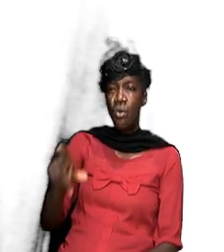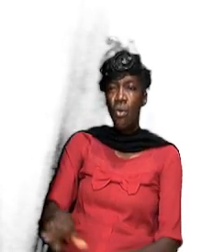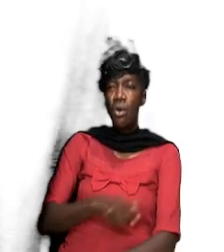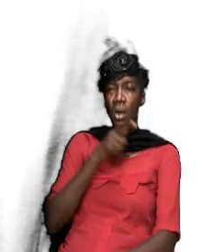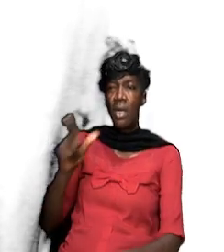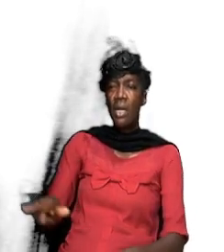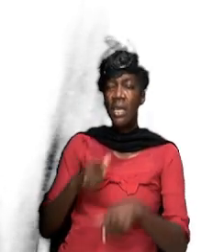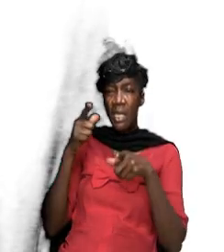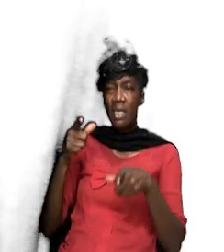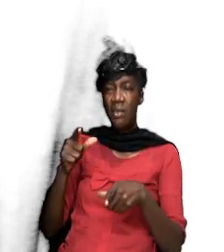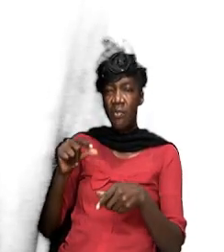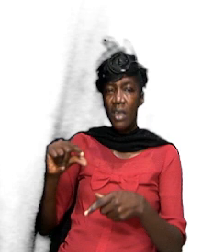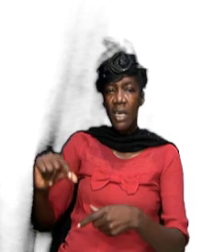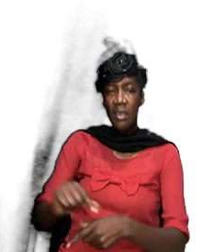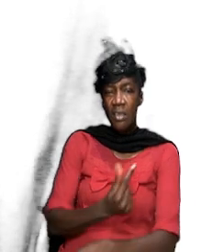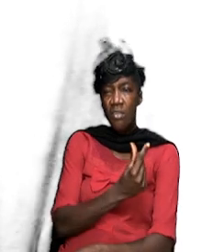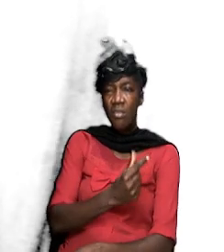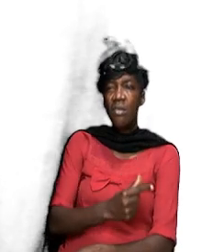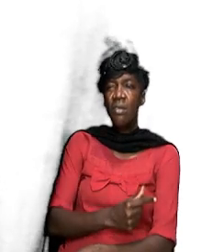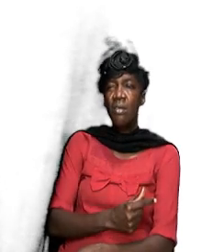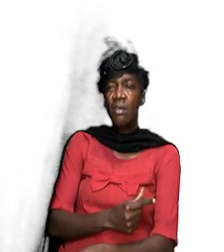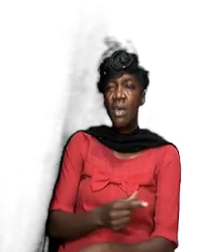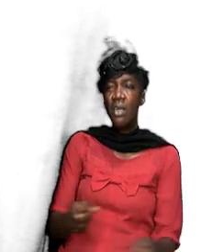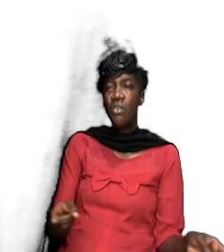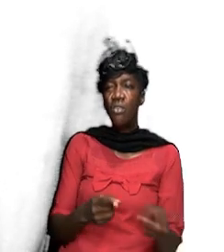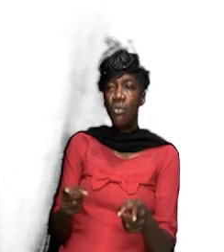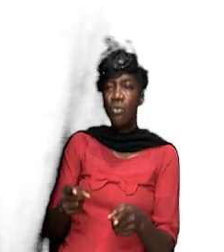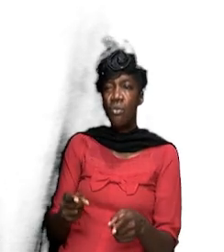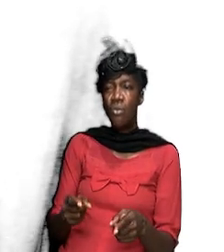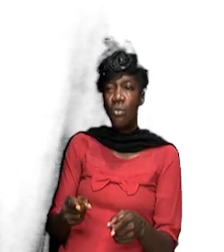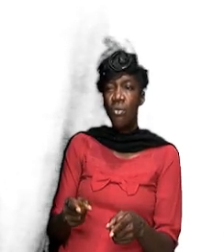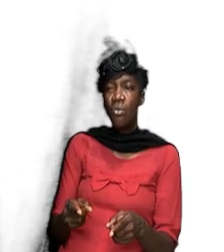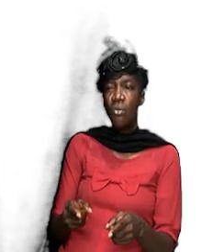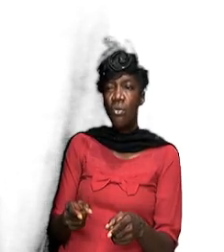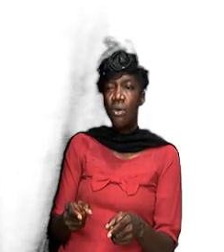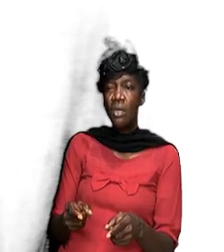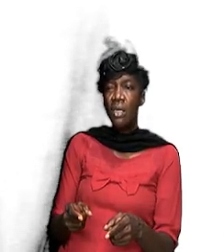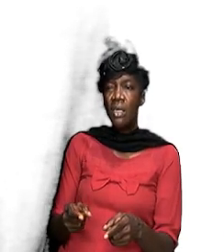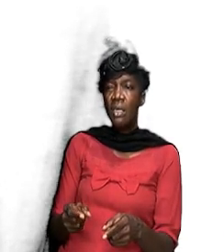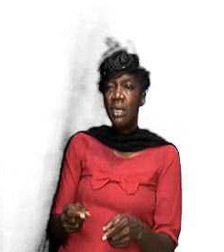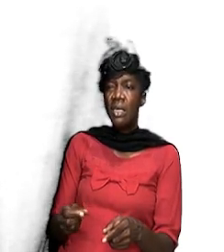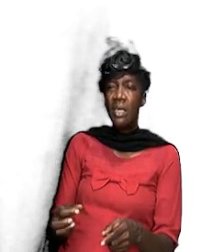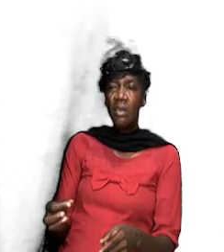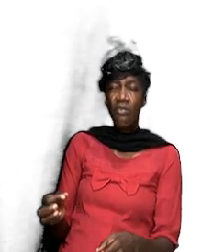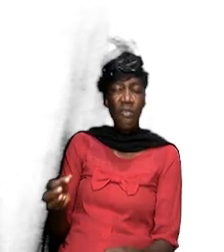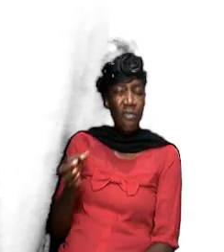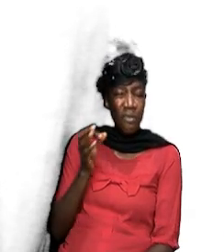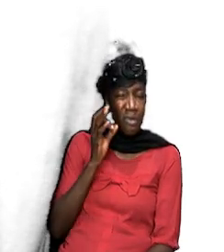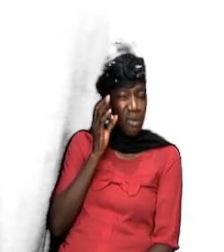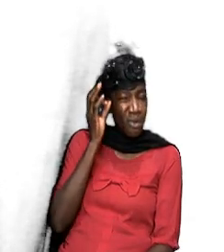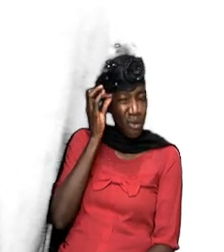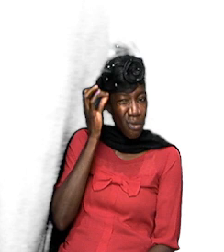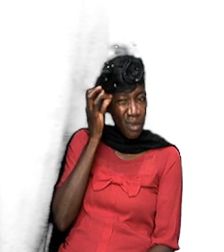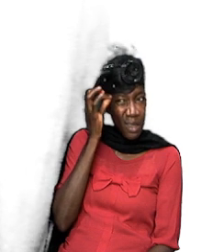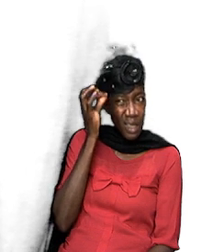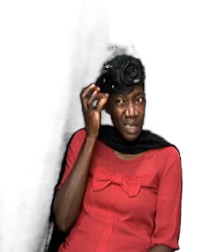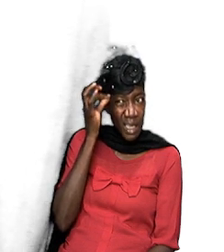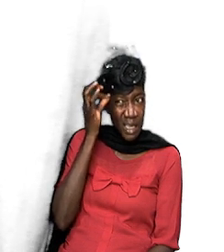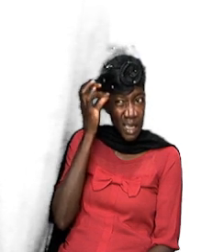the Gentiles do, in the futility of their thinking.